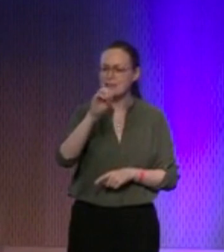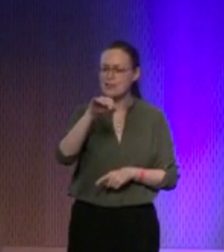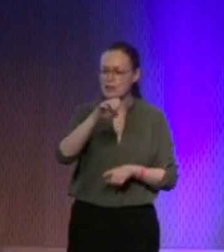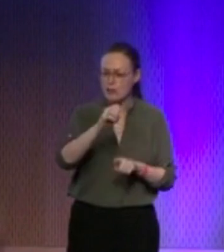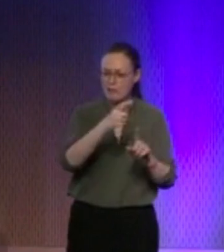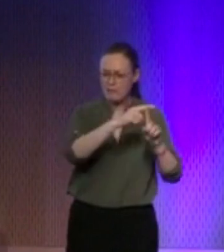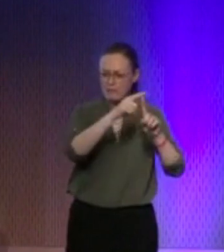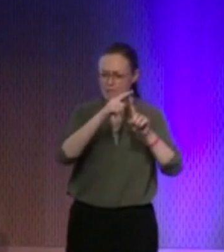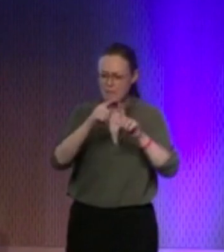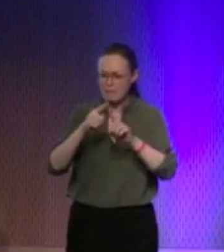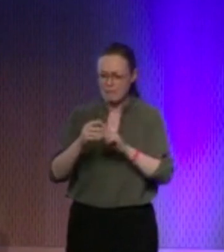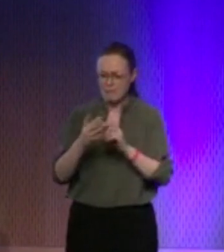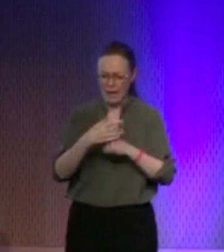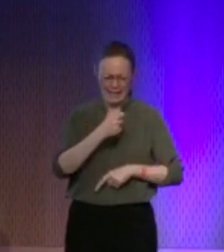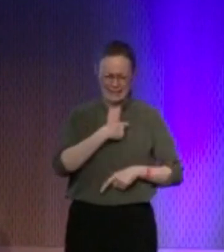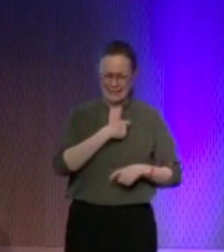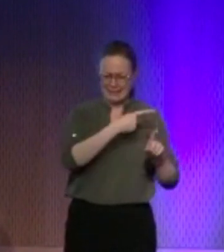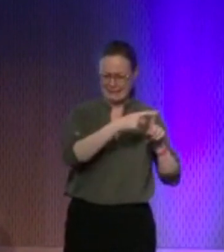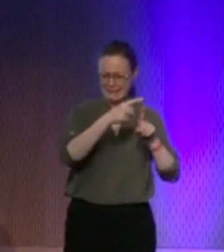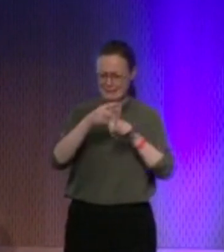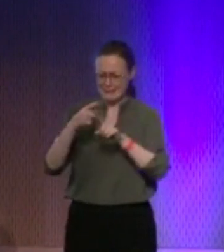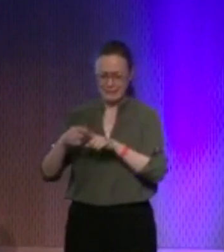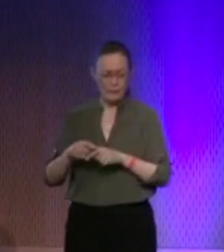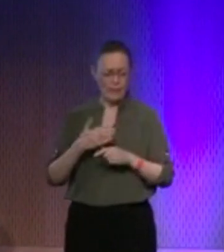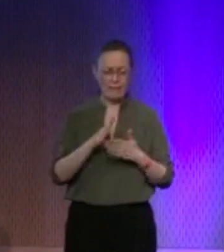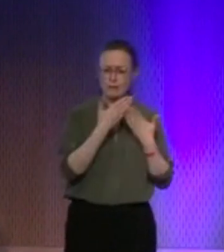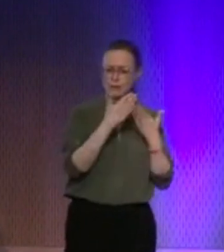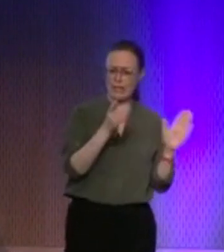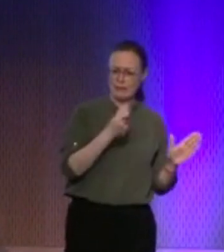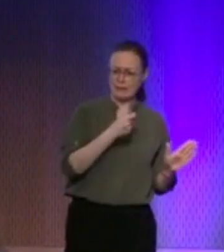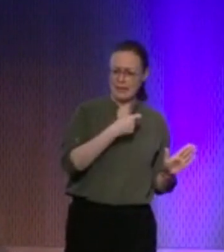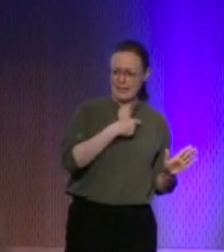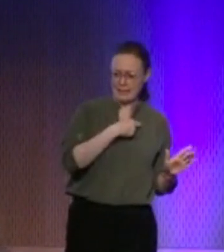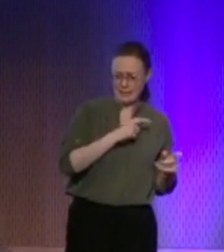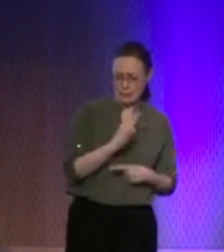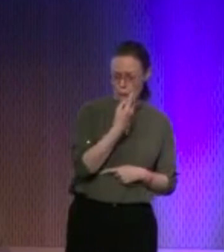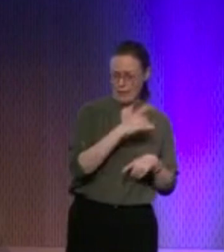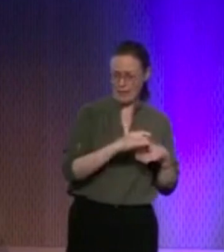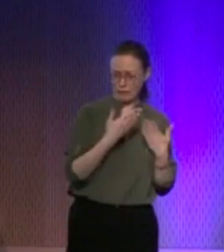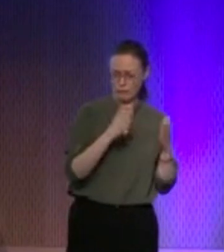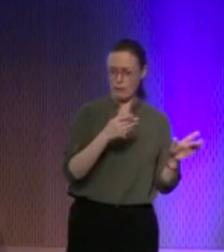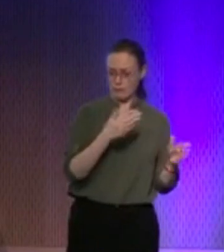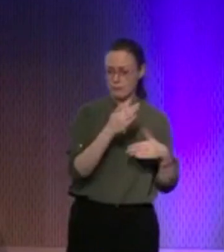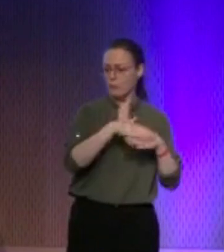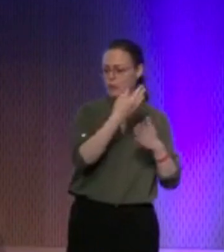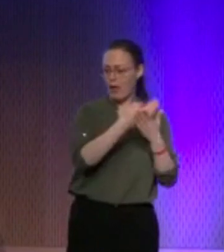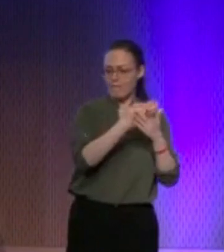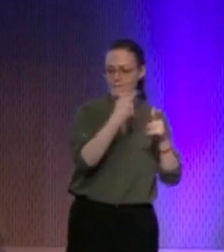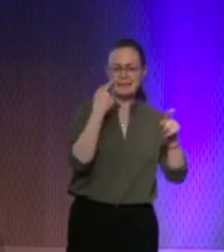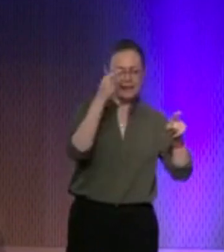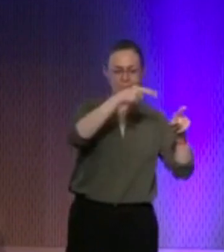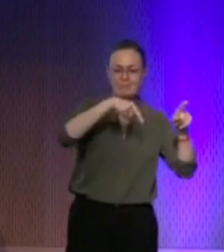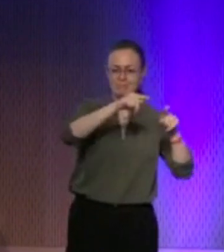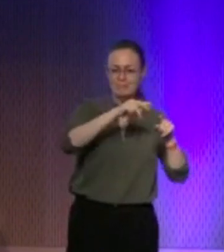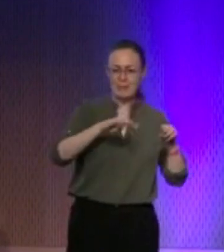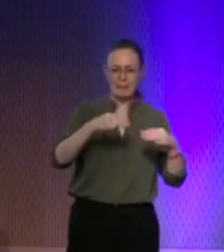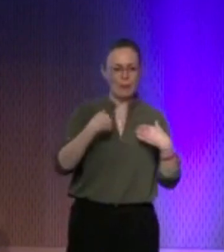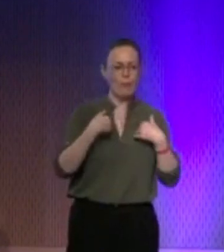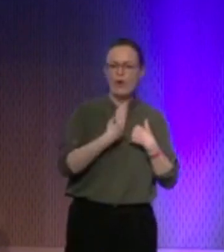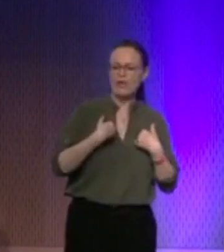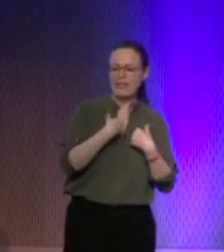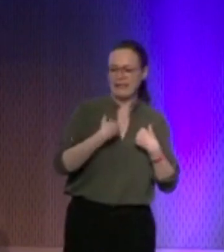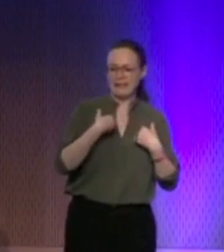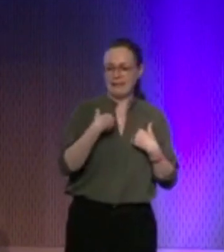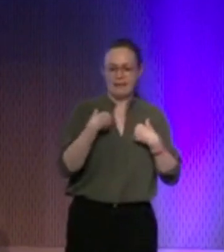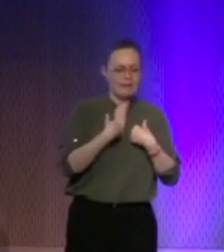think about when we think about anxiety disorders. Generalized anxiety disorder is one, it's the most common one where people tend to worry